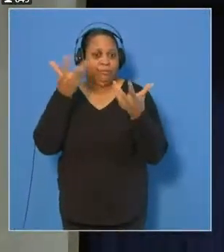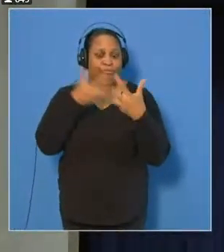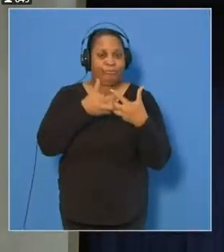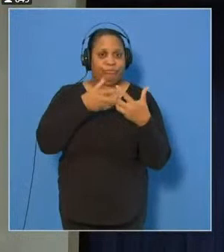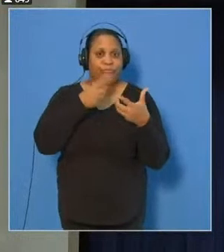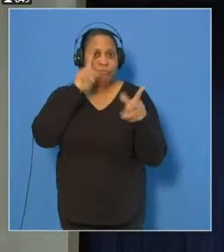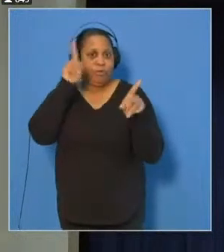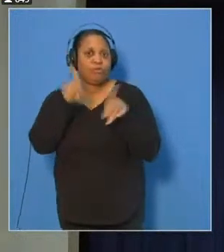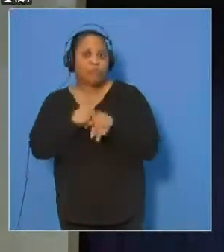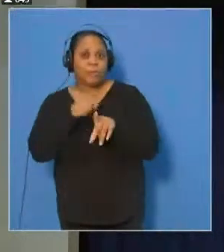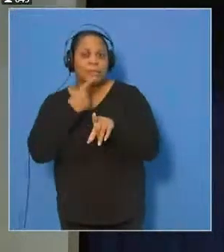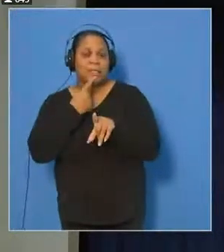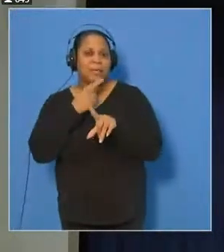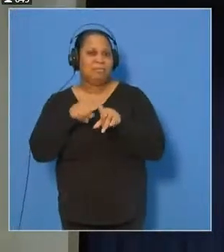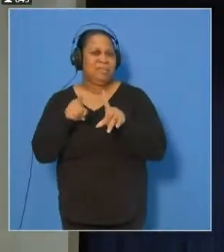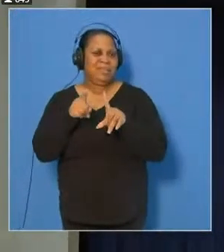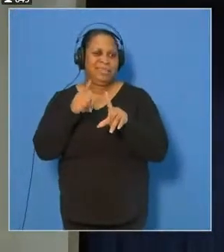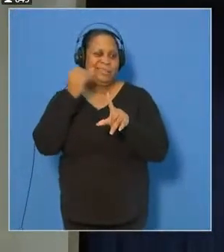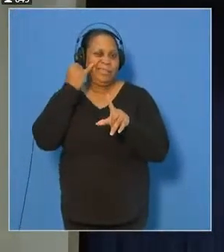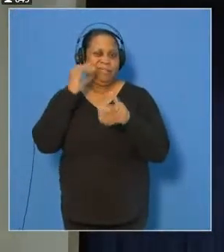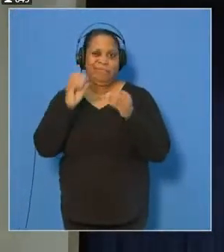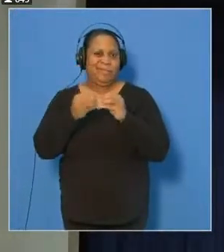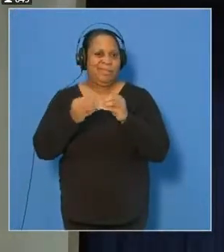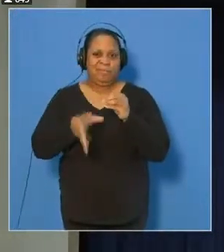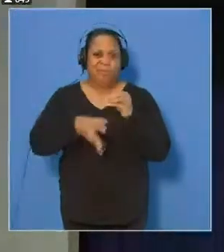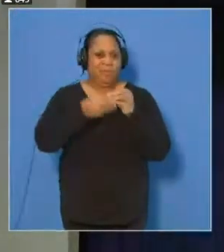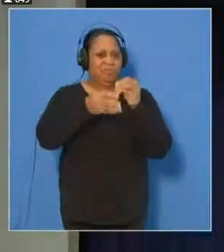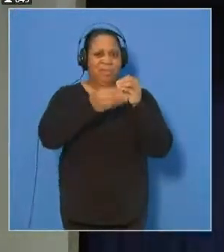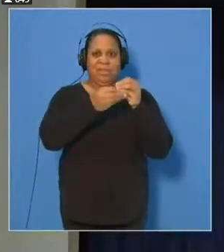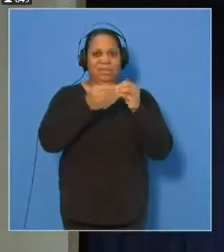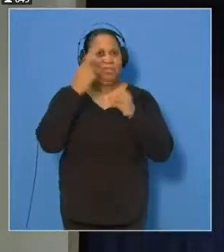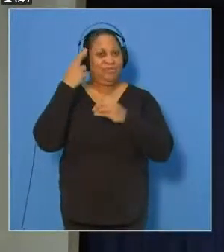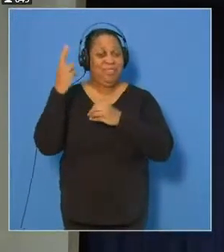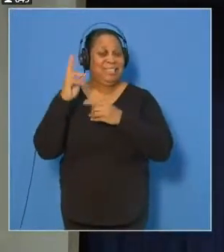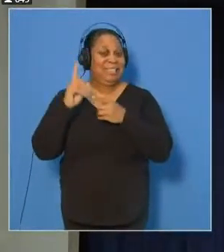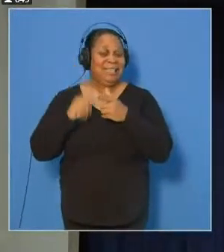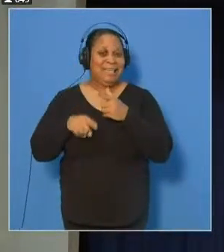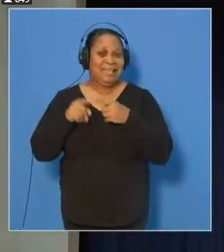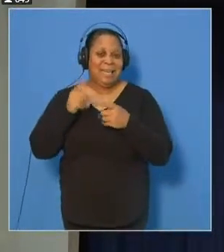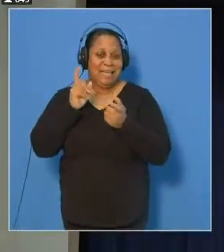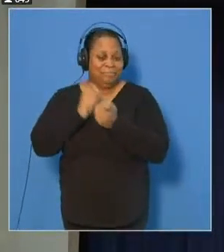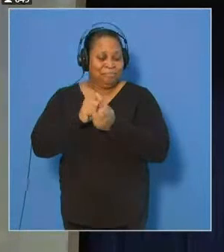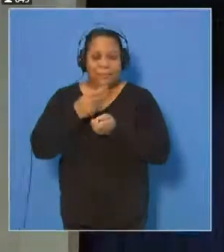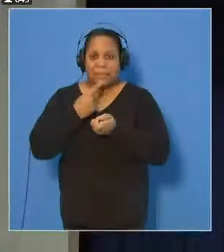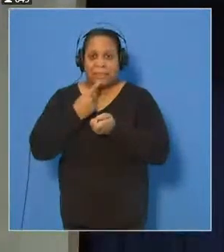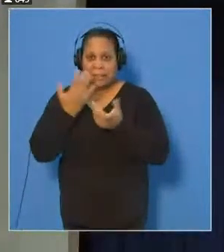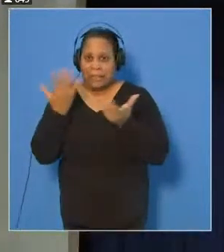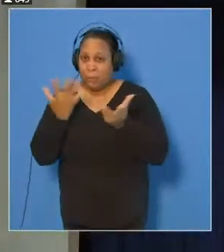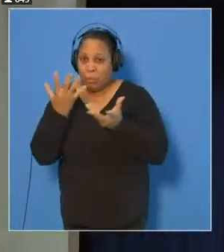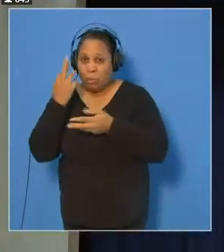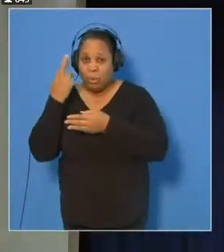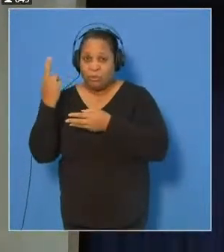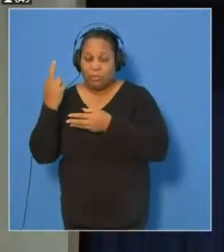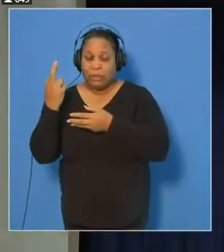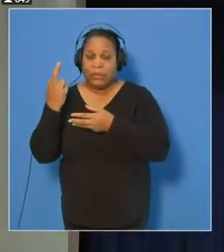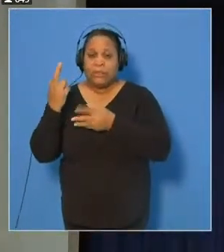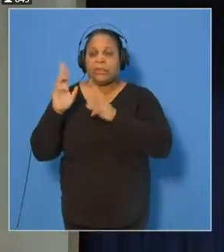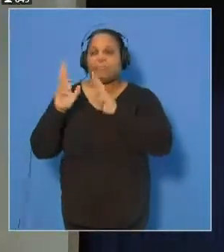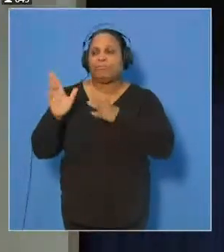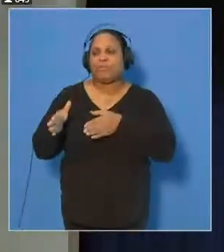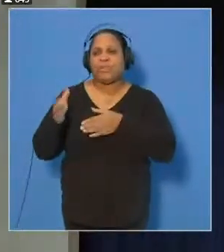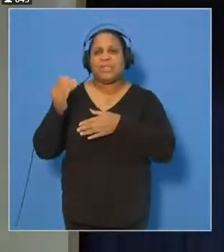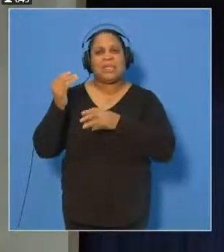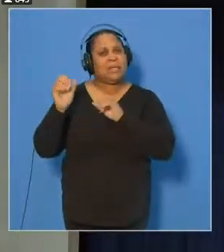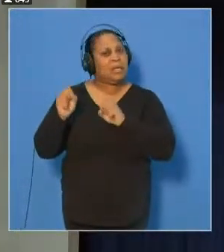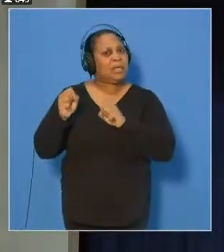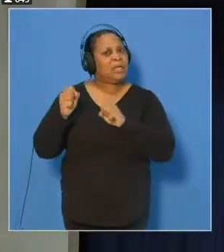you're saying. Fine. But if the numbers don't add up, there is a reason. I can't say right tonight what the reason is. Is somebody able to